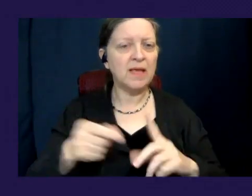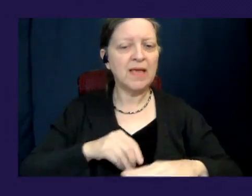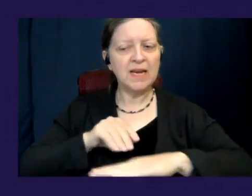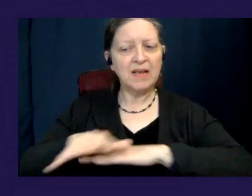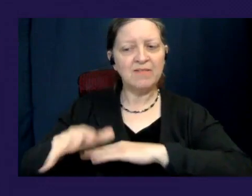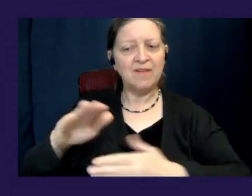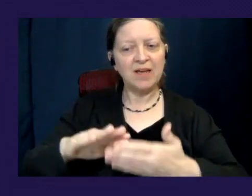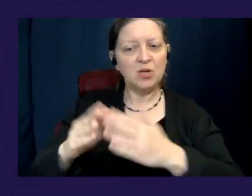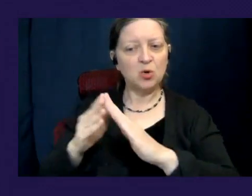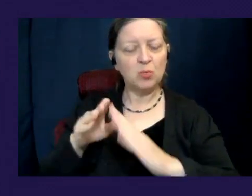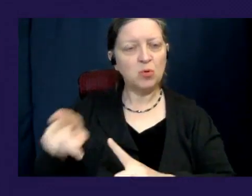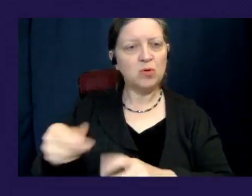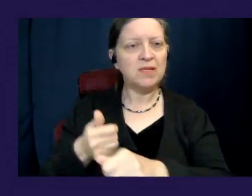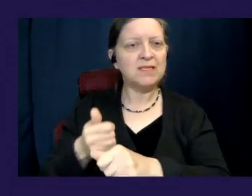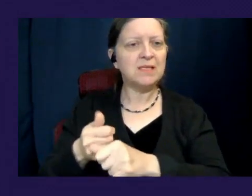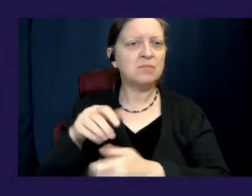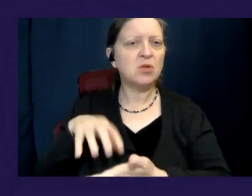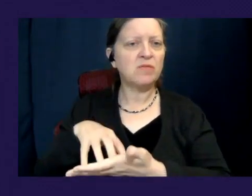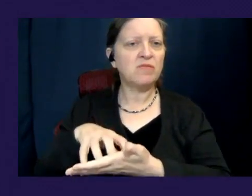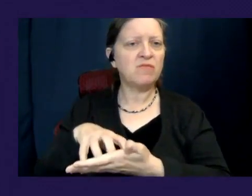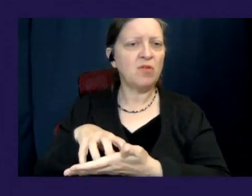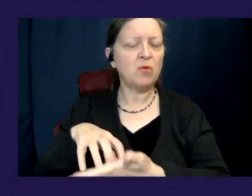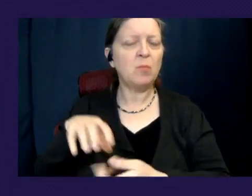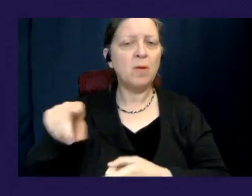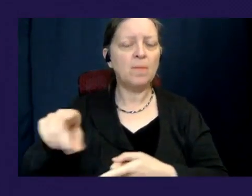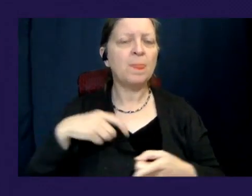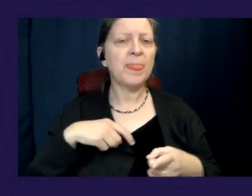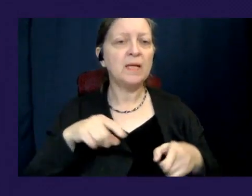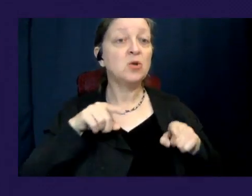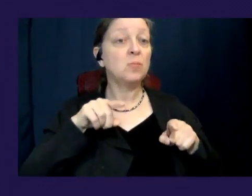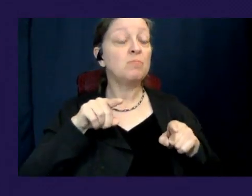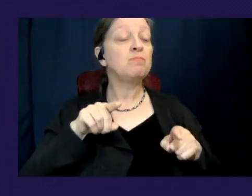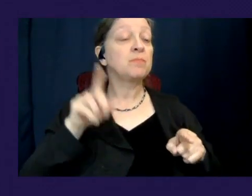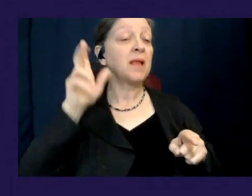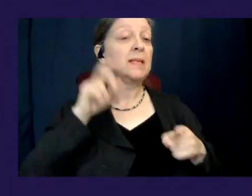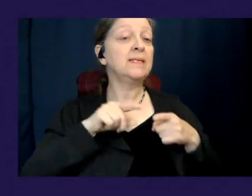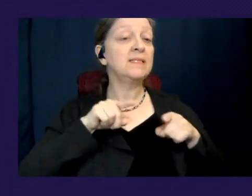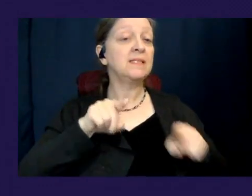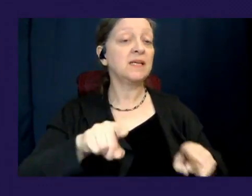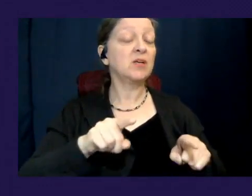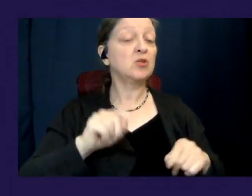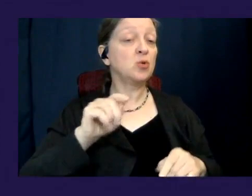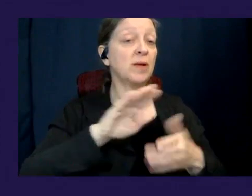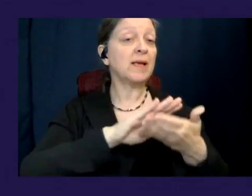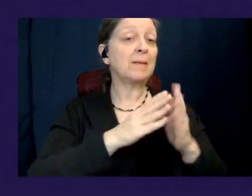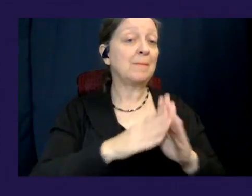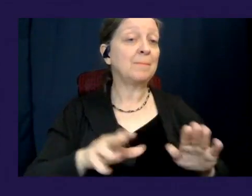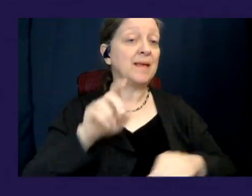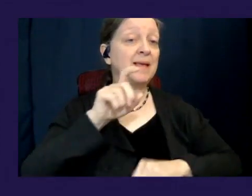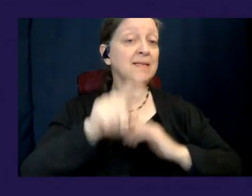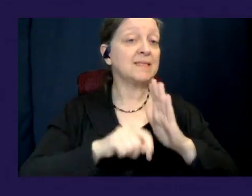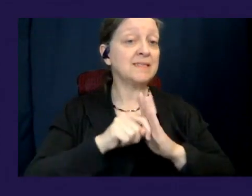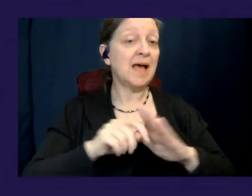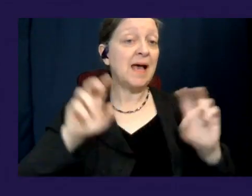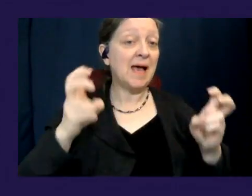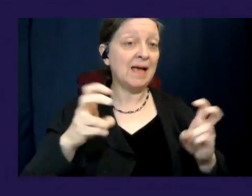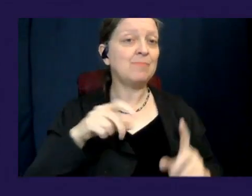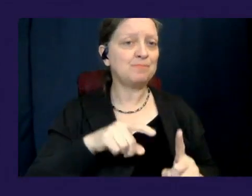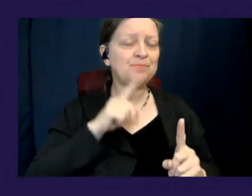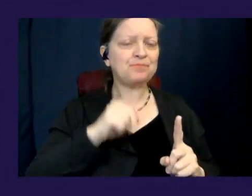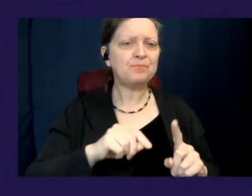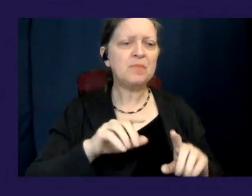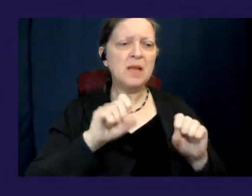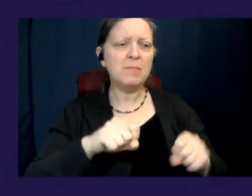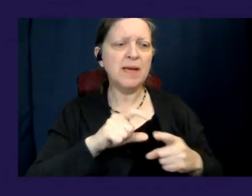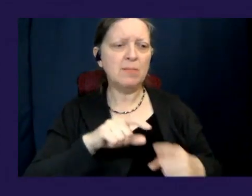and being able to detect changes in those narratives as they're emerging is really critical. And you'll hear that from our speakers today.